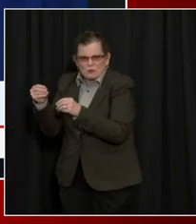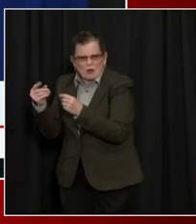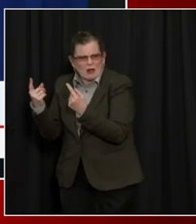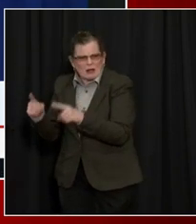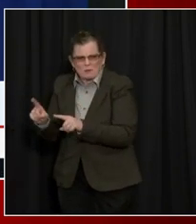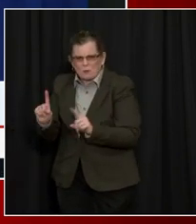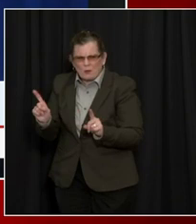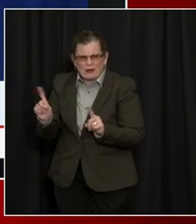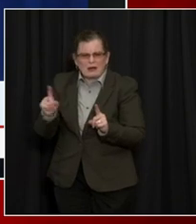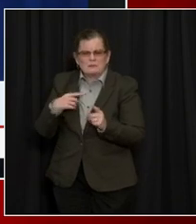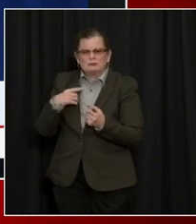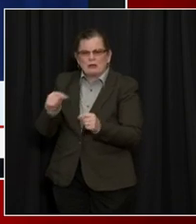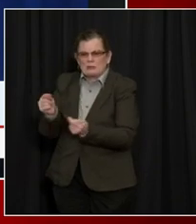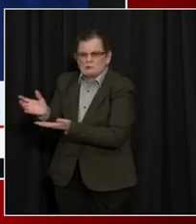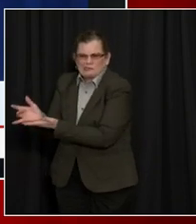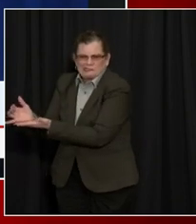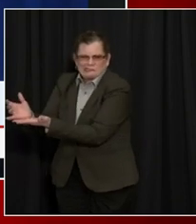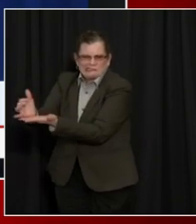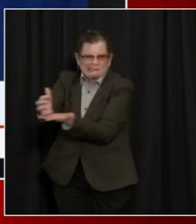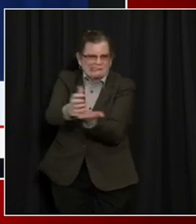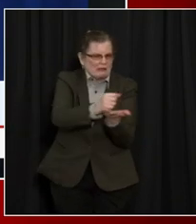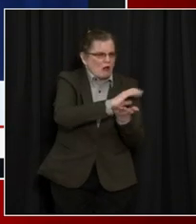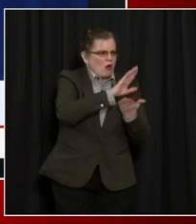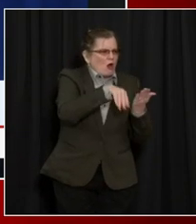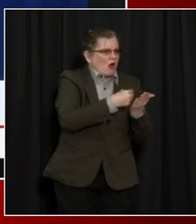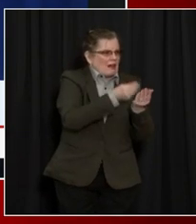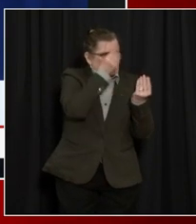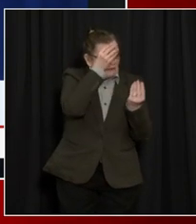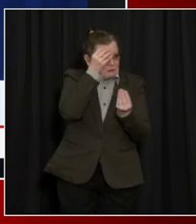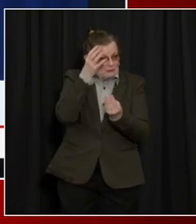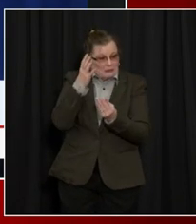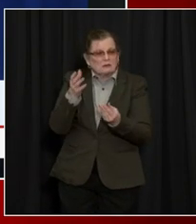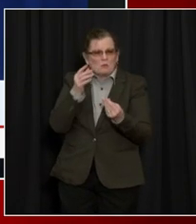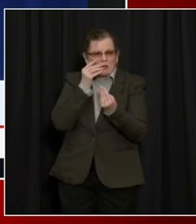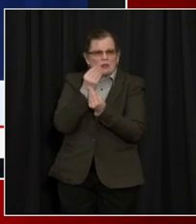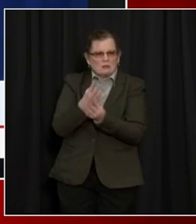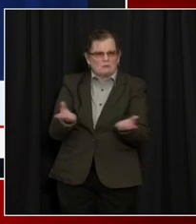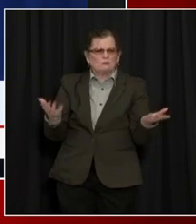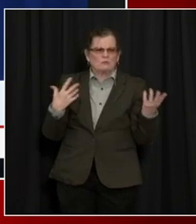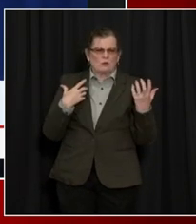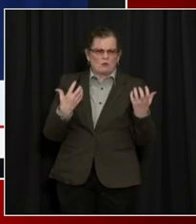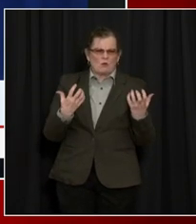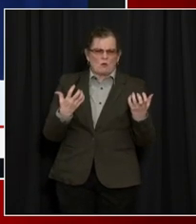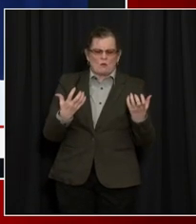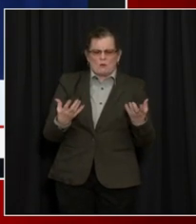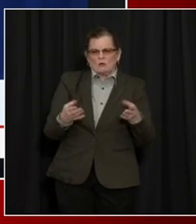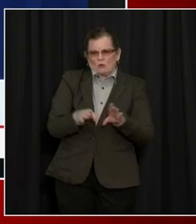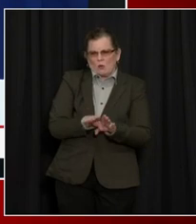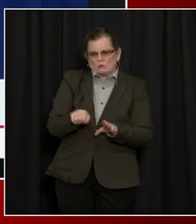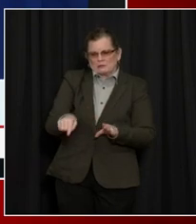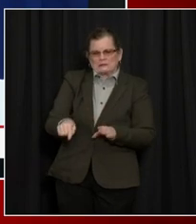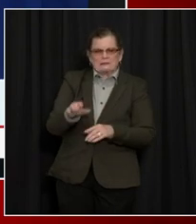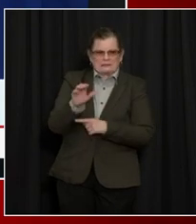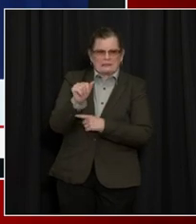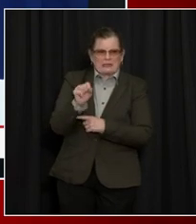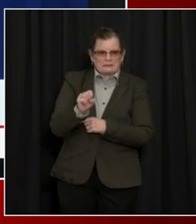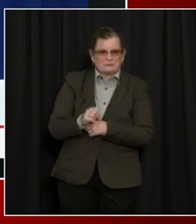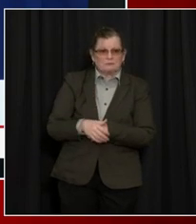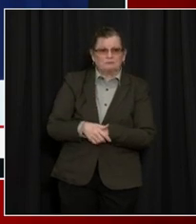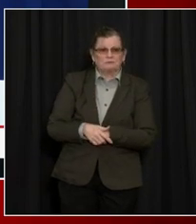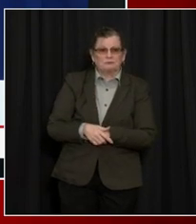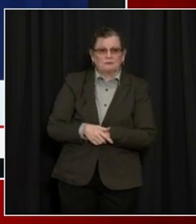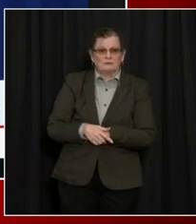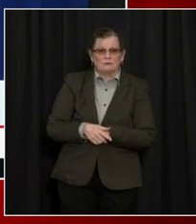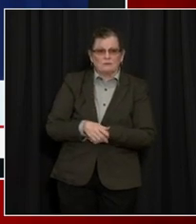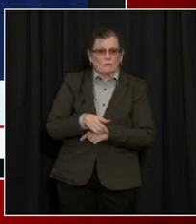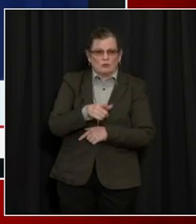someone will come forward and give us some information so we can bring some closure to that family. Specifically, charges for the incident within